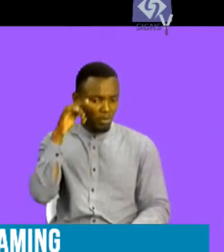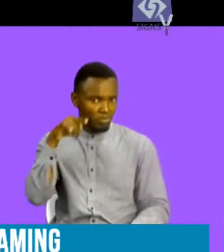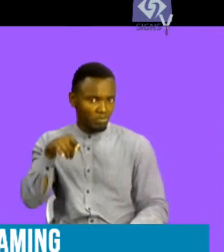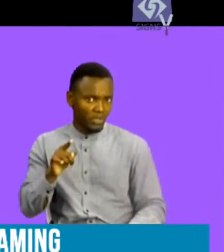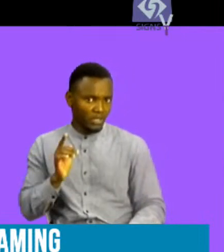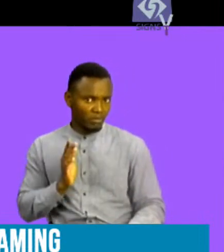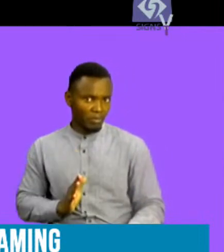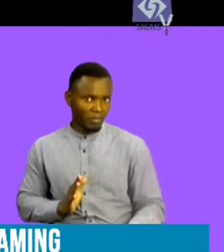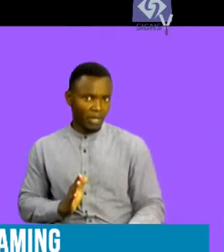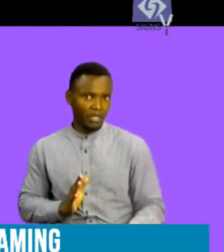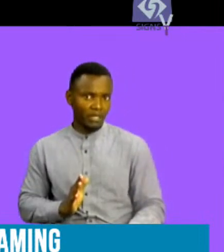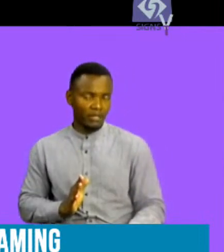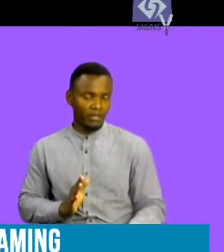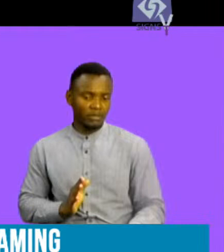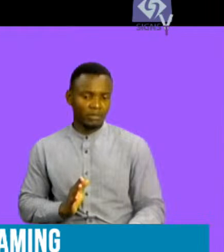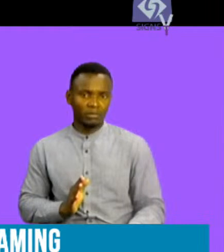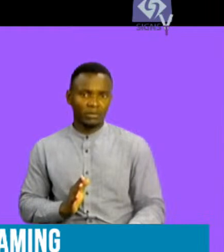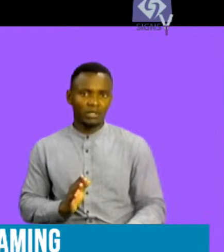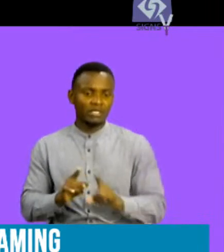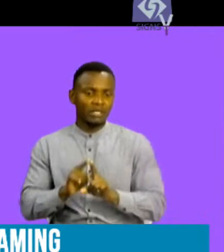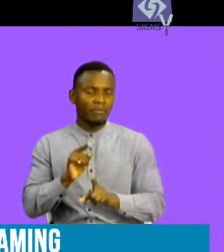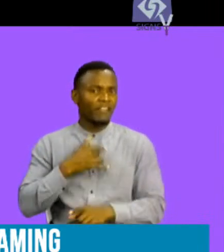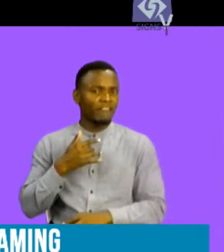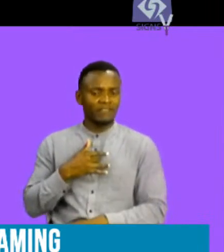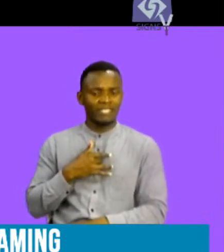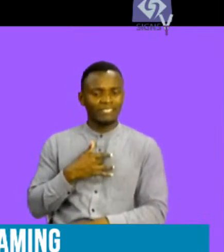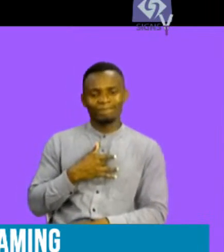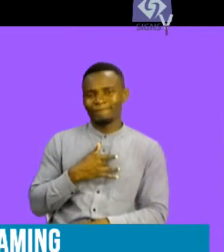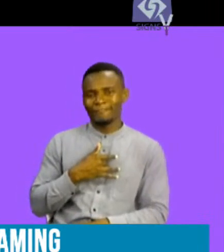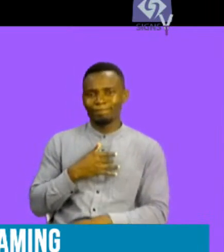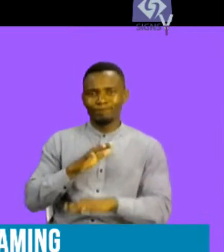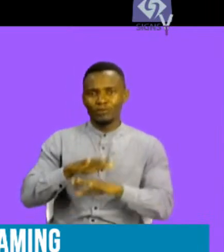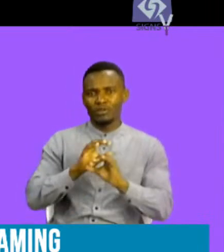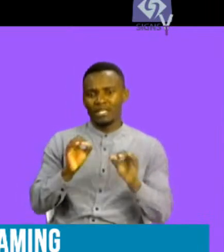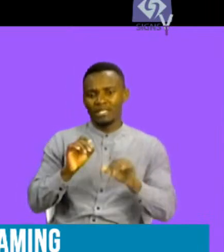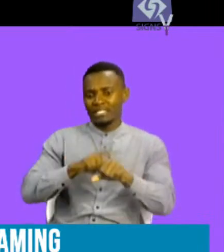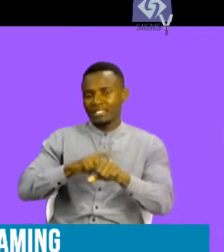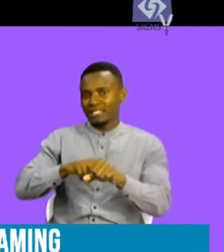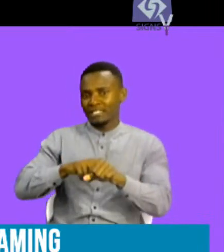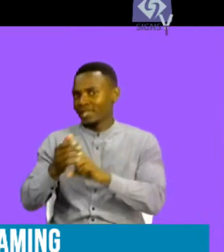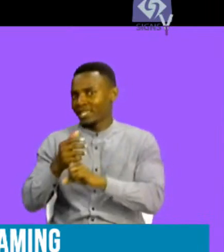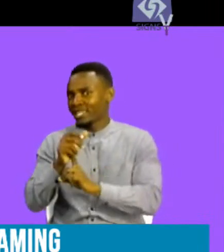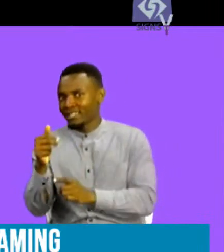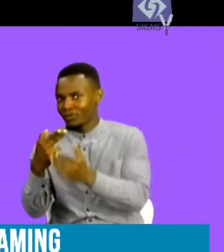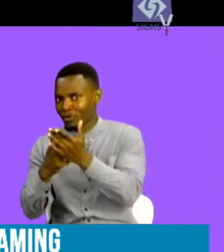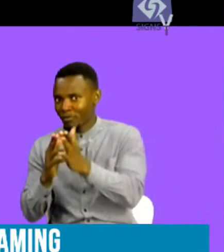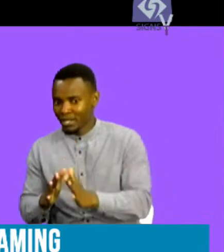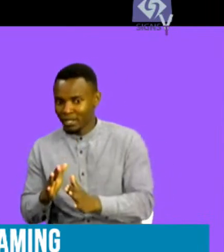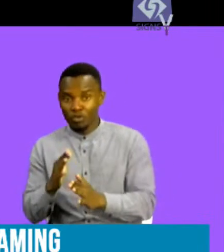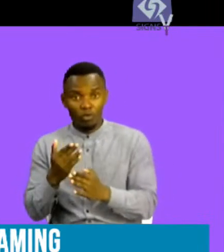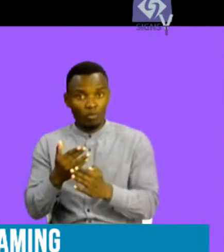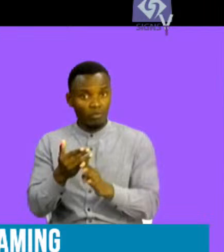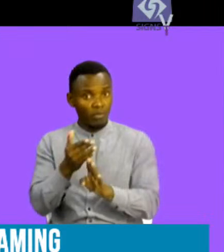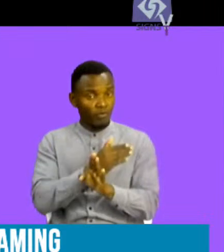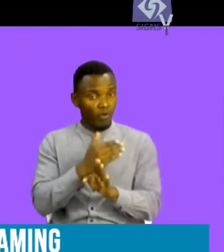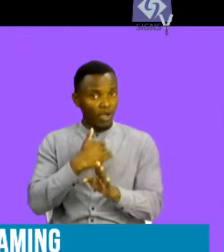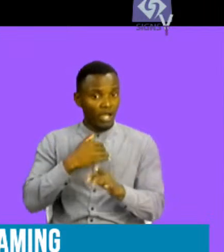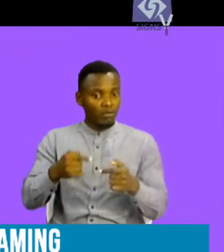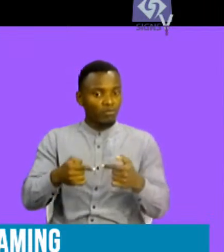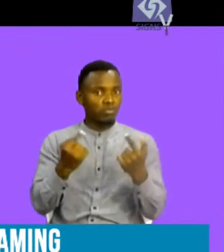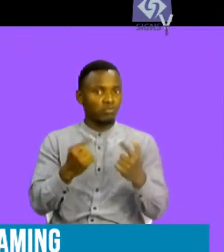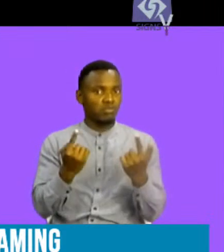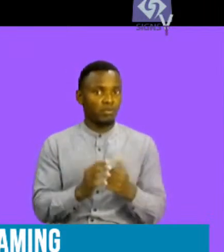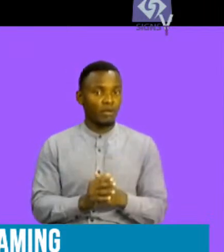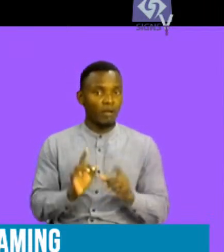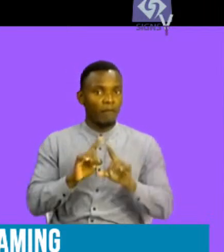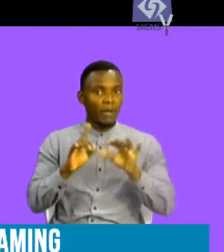would feel harassed if they found another partner there. So there was a lot of conflict. So one of the things we have brought together is